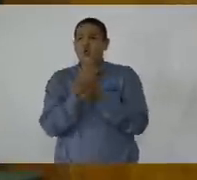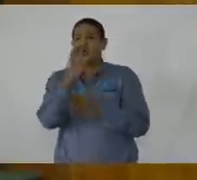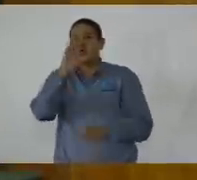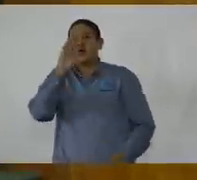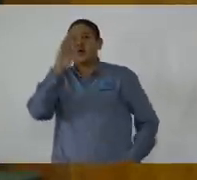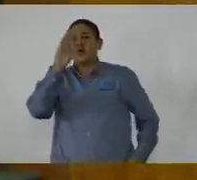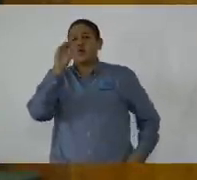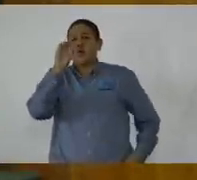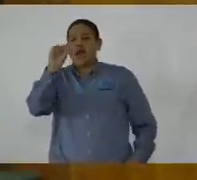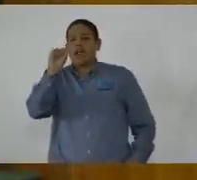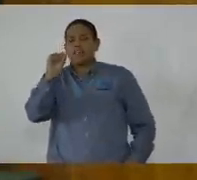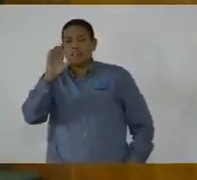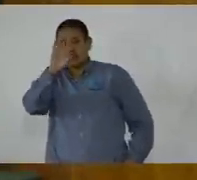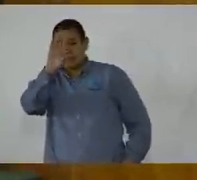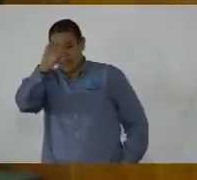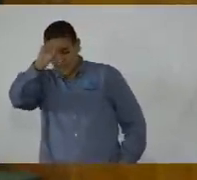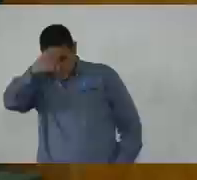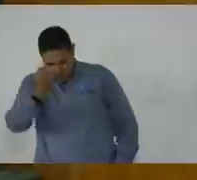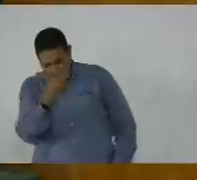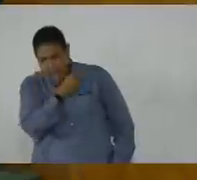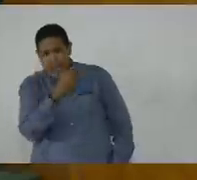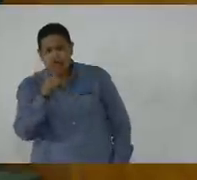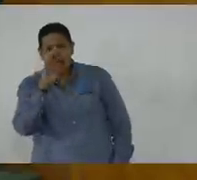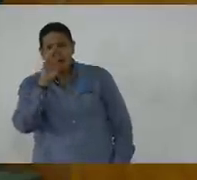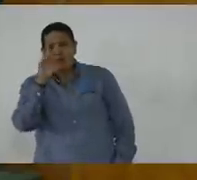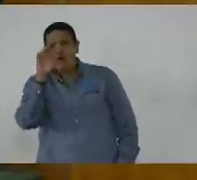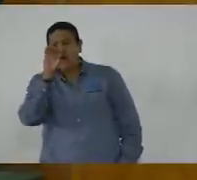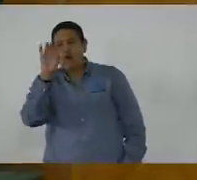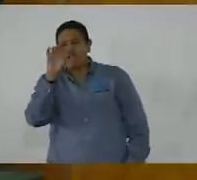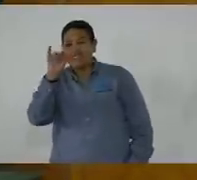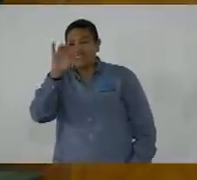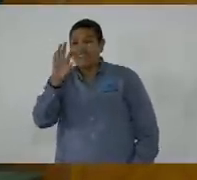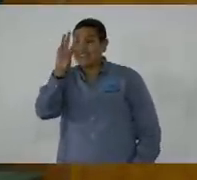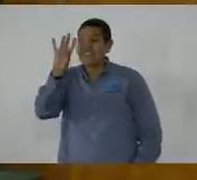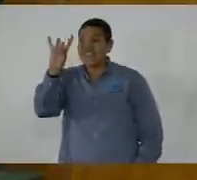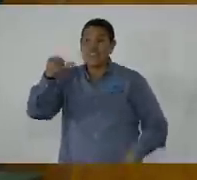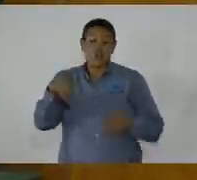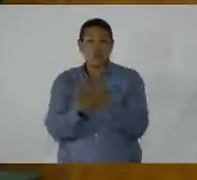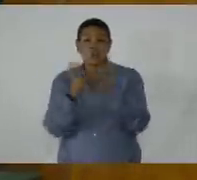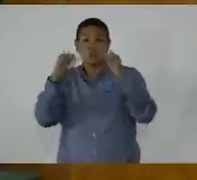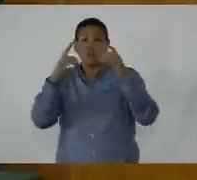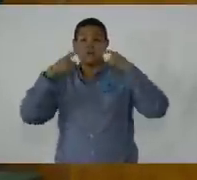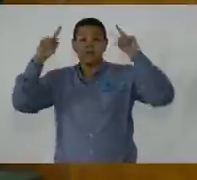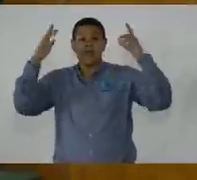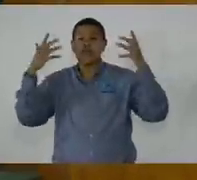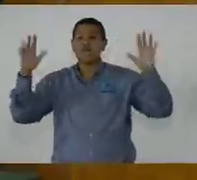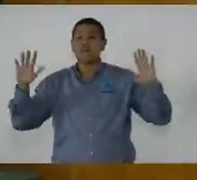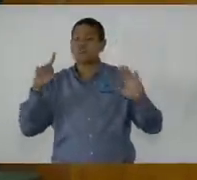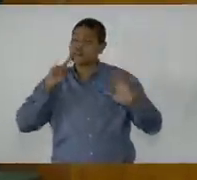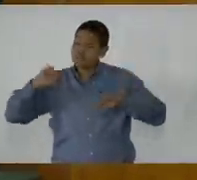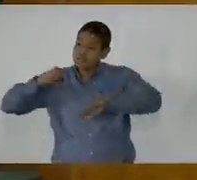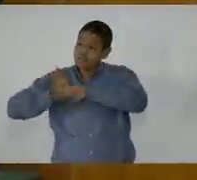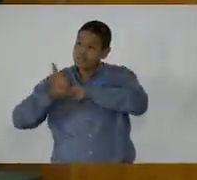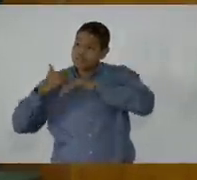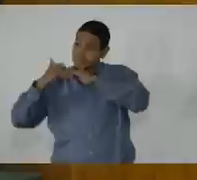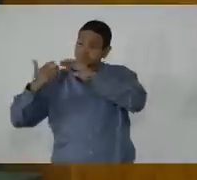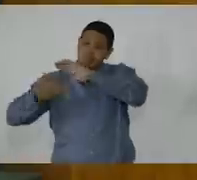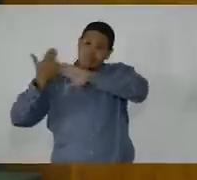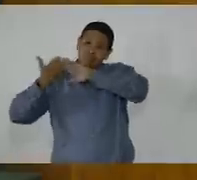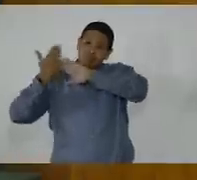Standards, BSJ, 68 new standards were completed and promulgated, Madam